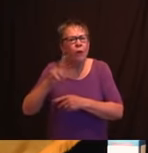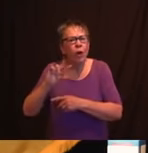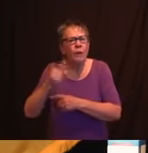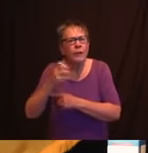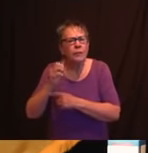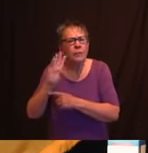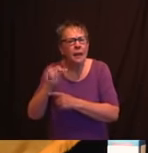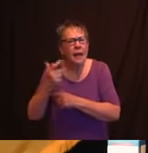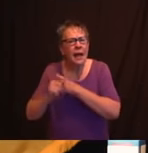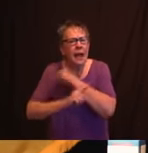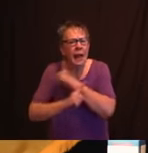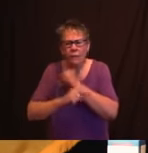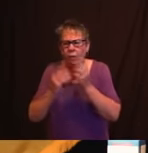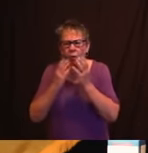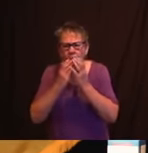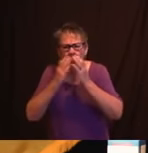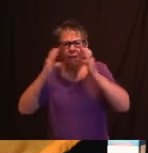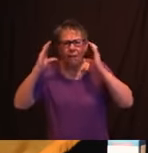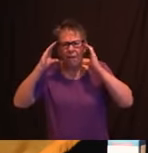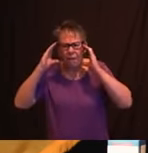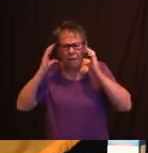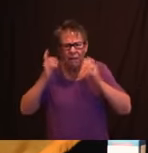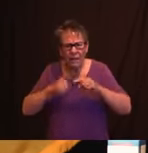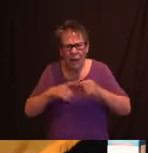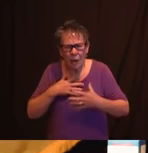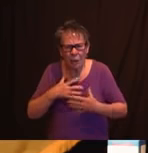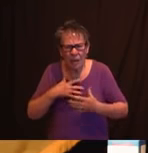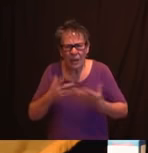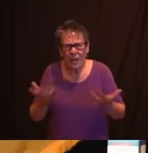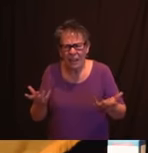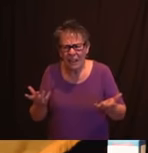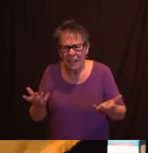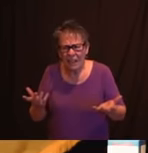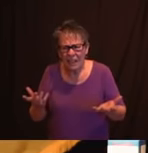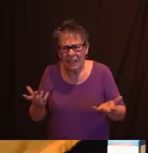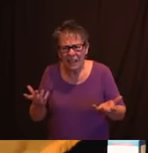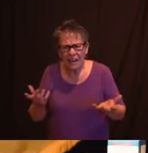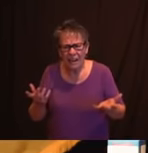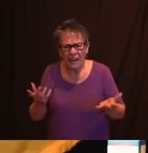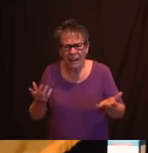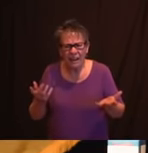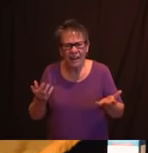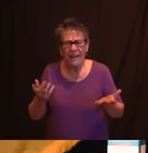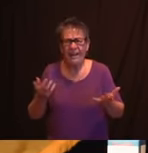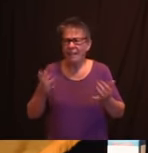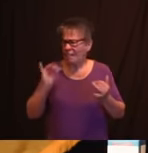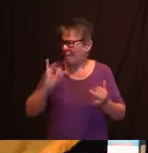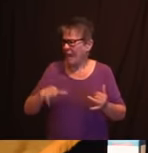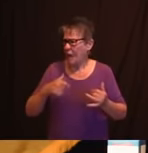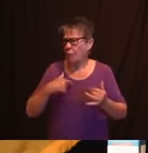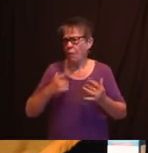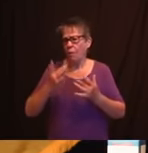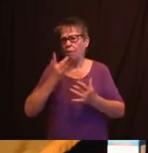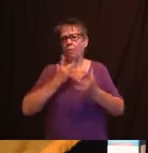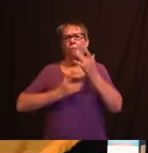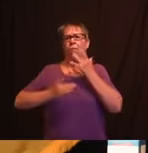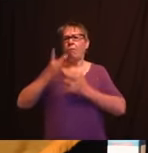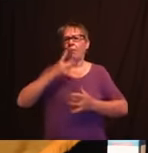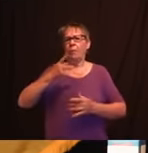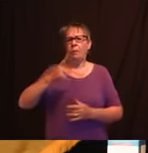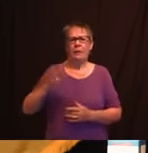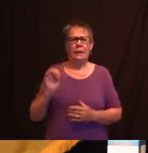supply chain had contracted. There was no PPE nationally, and